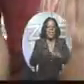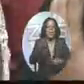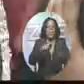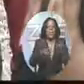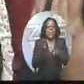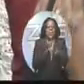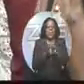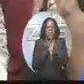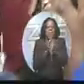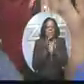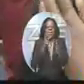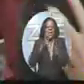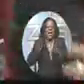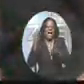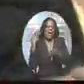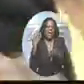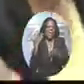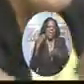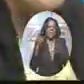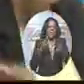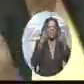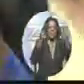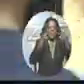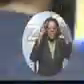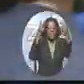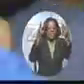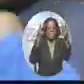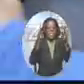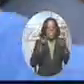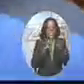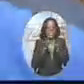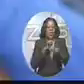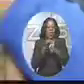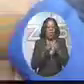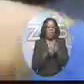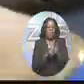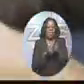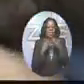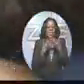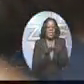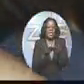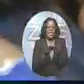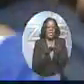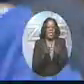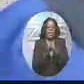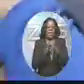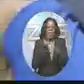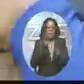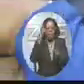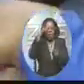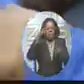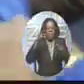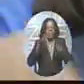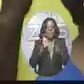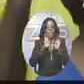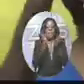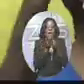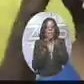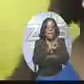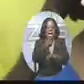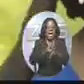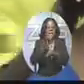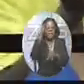her victory, she credited support from outside of New Providence for her success. We're so grateful for our family islands.